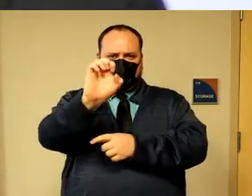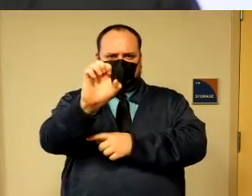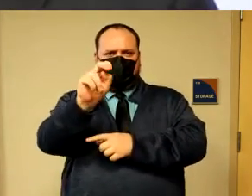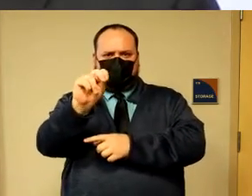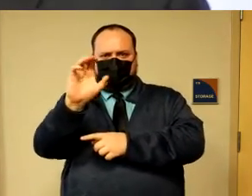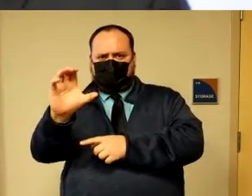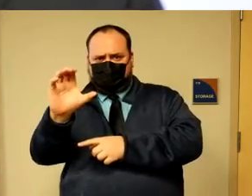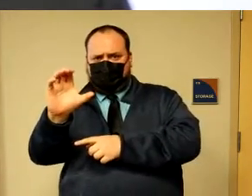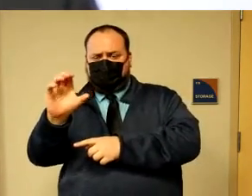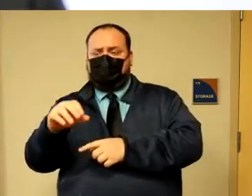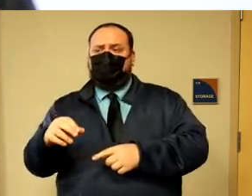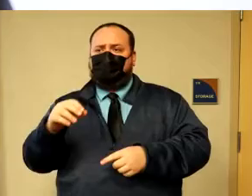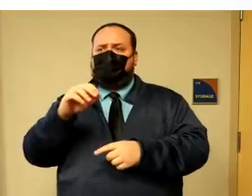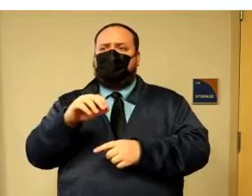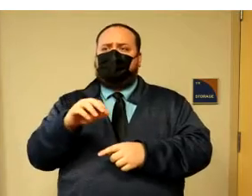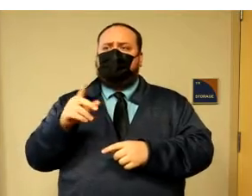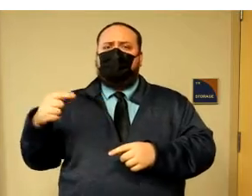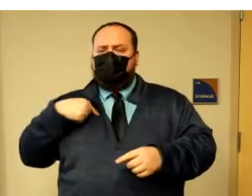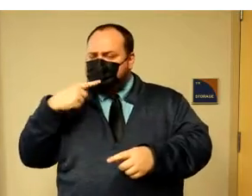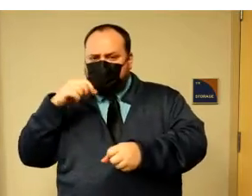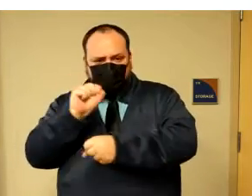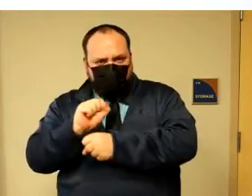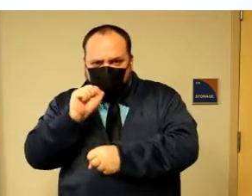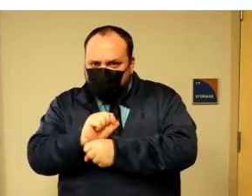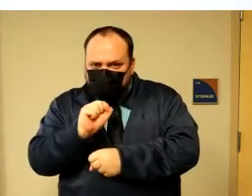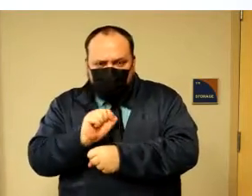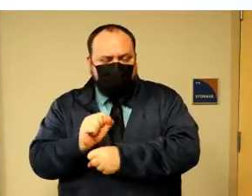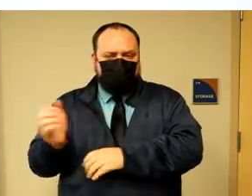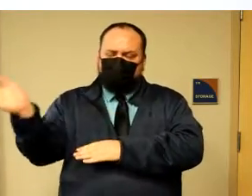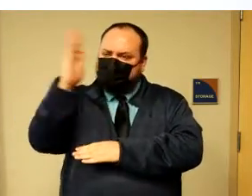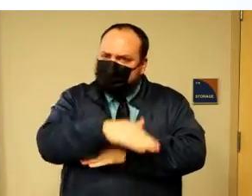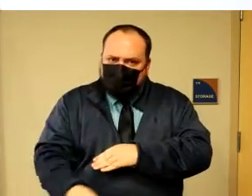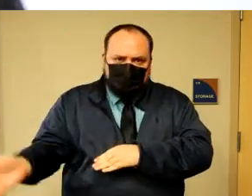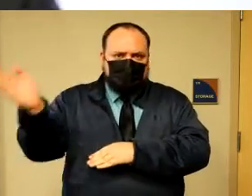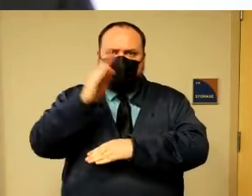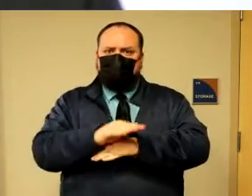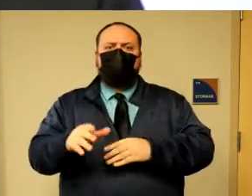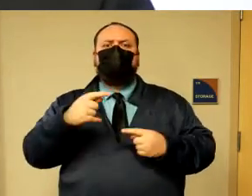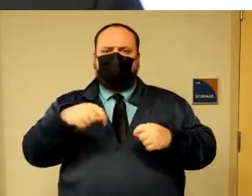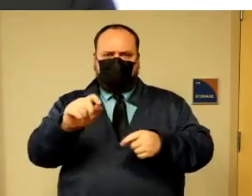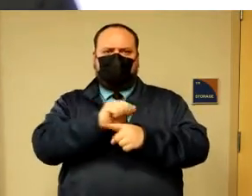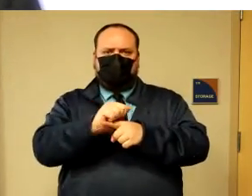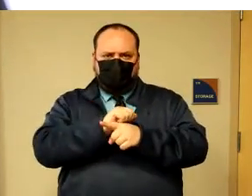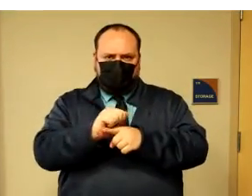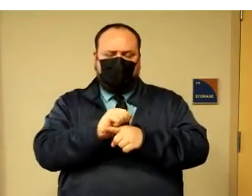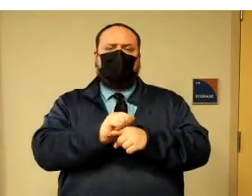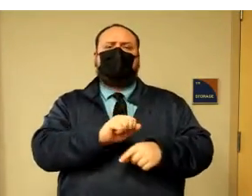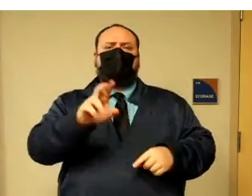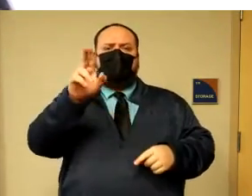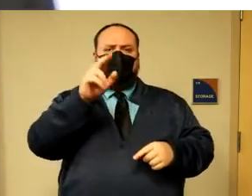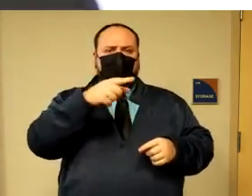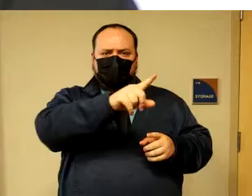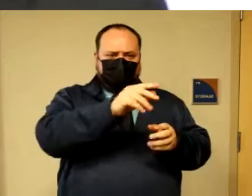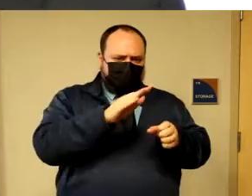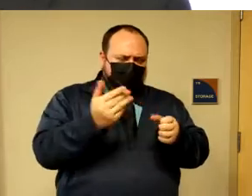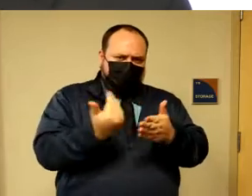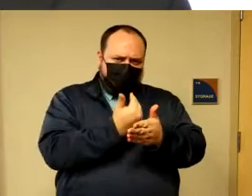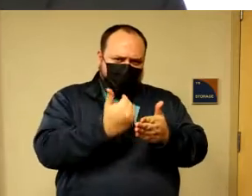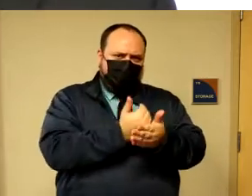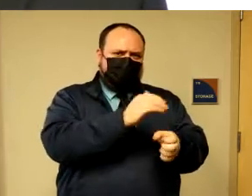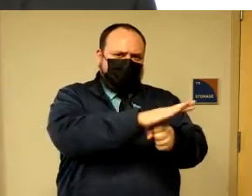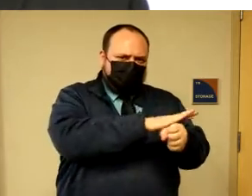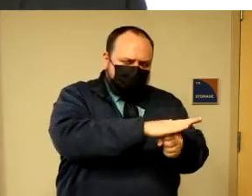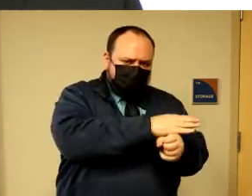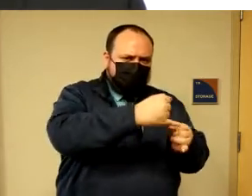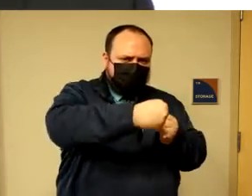have been working around the clock doing redistricting work in Tulare County. So I'm honored to be here